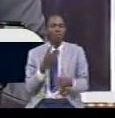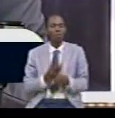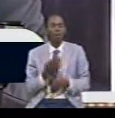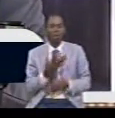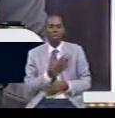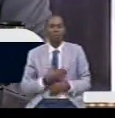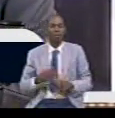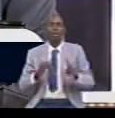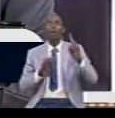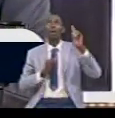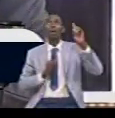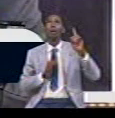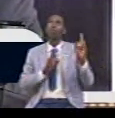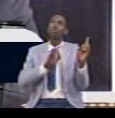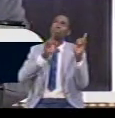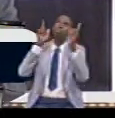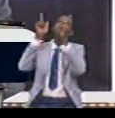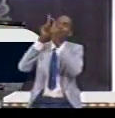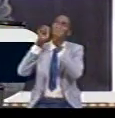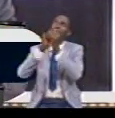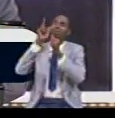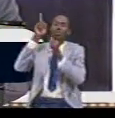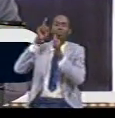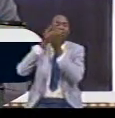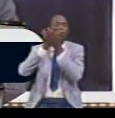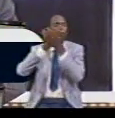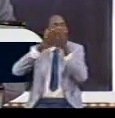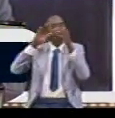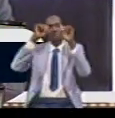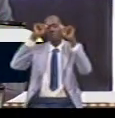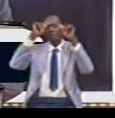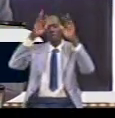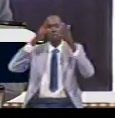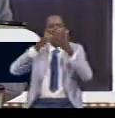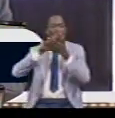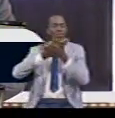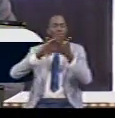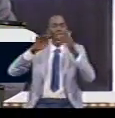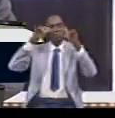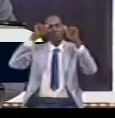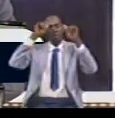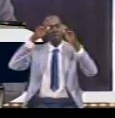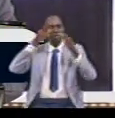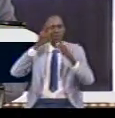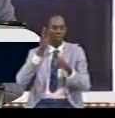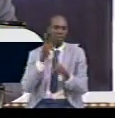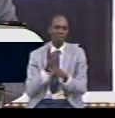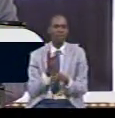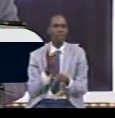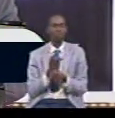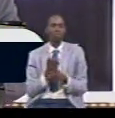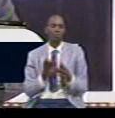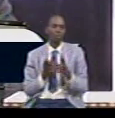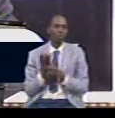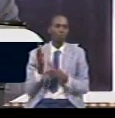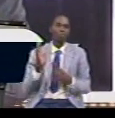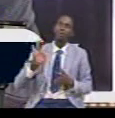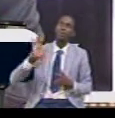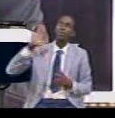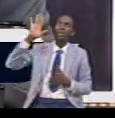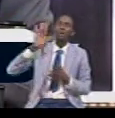thee. Holy Father, righteous Father, keep through thine own